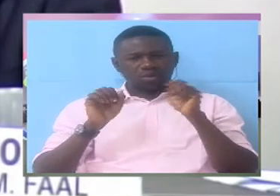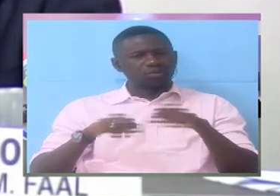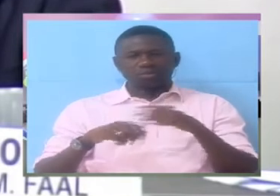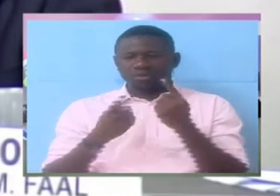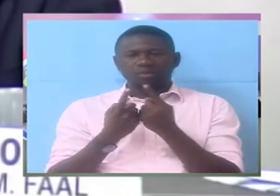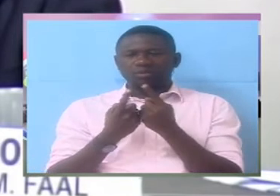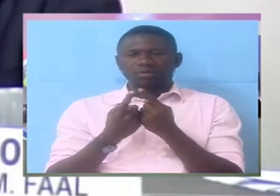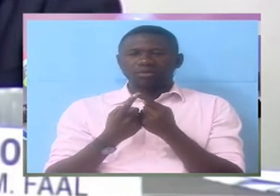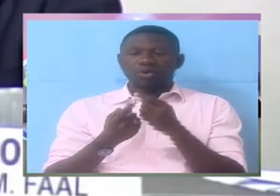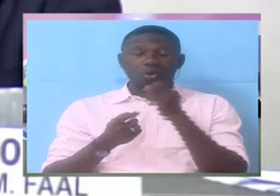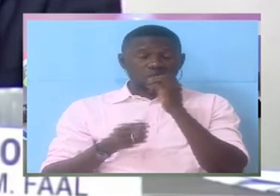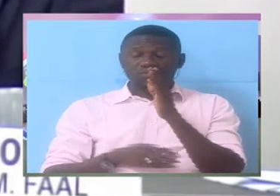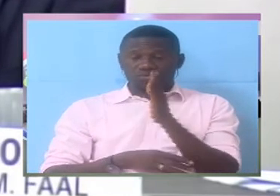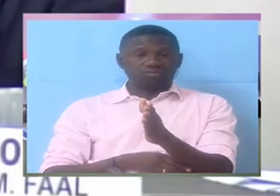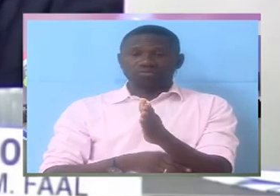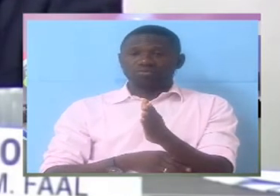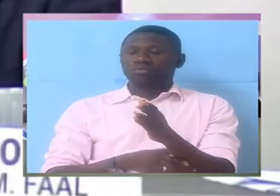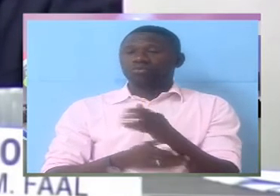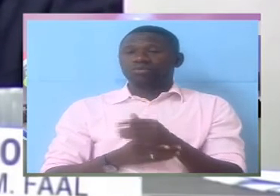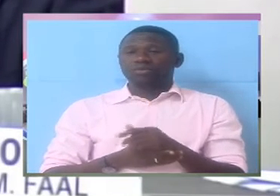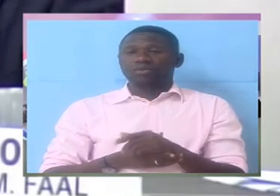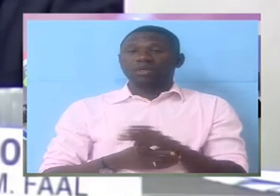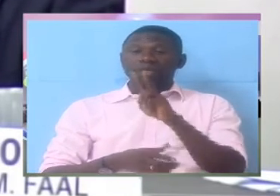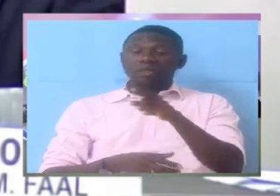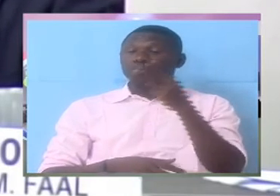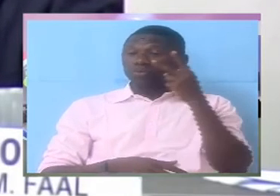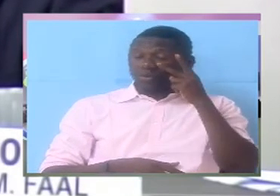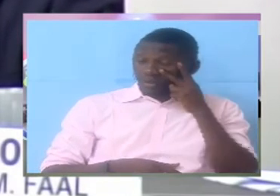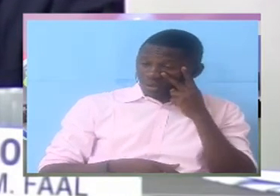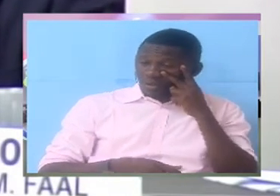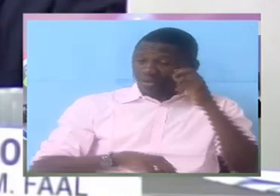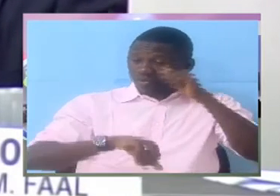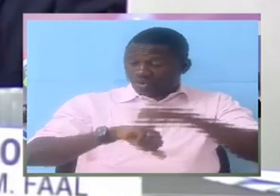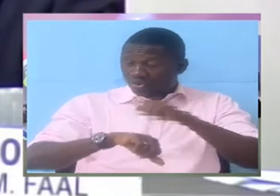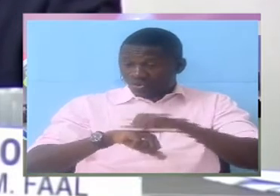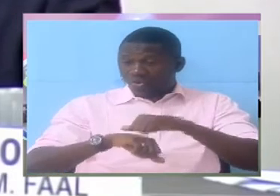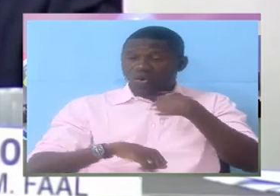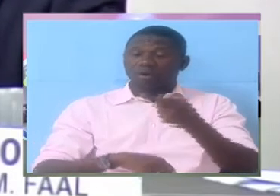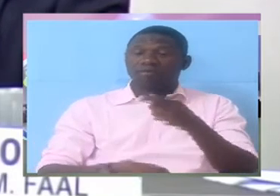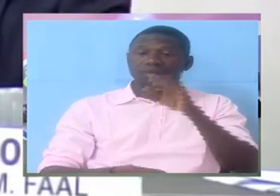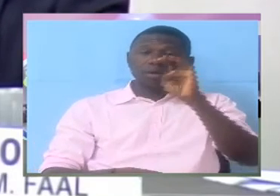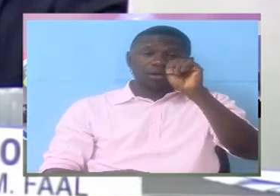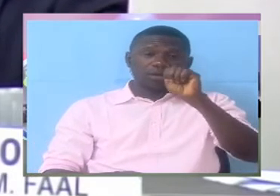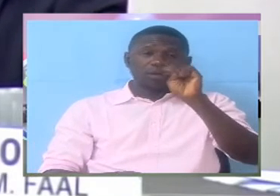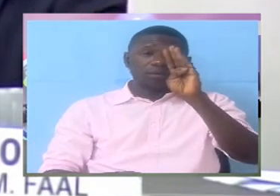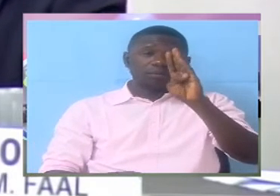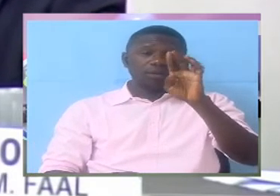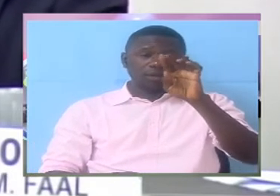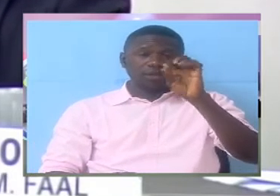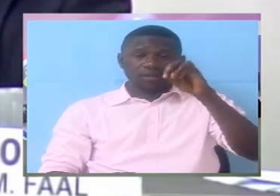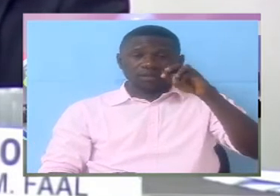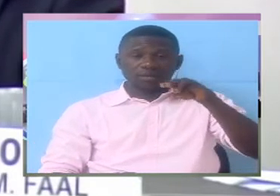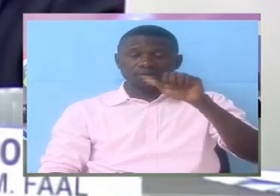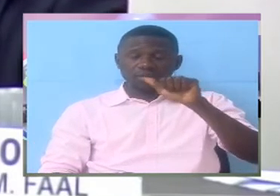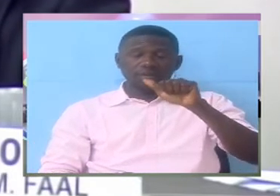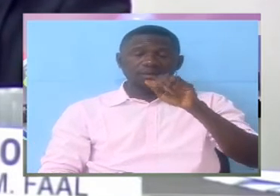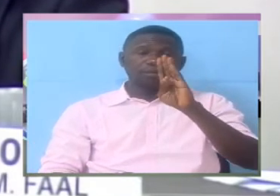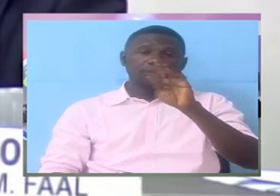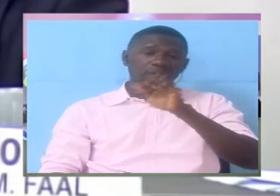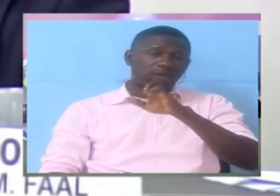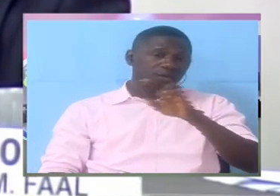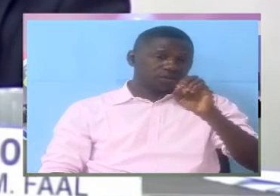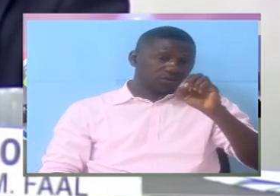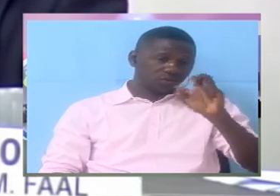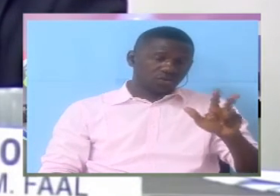Ngalbukan makulu sembe nyin na asike. Did you see the torturing of Ibrahima Barrow and those who